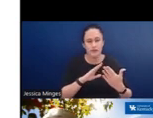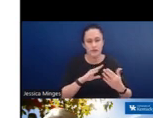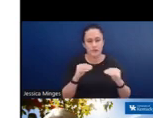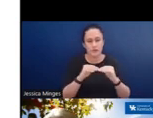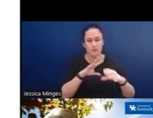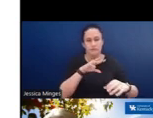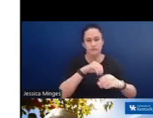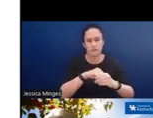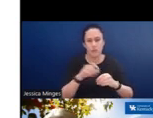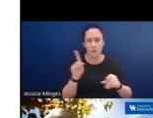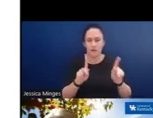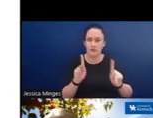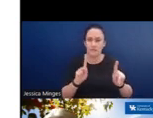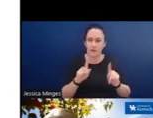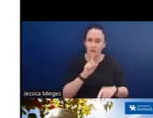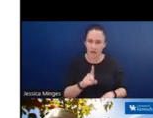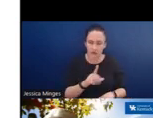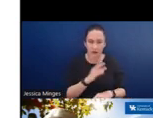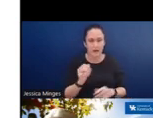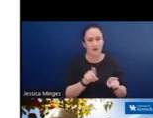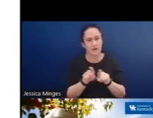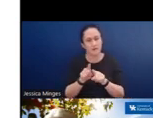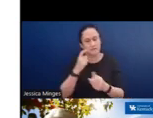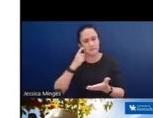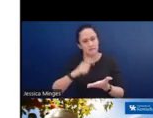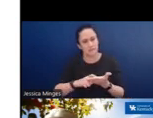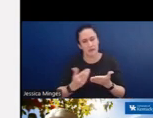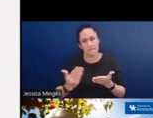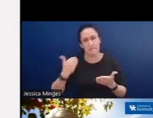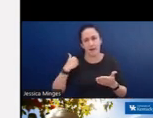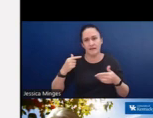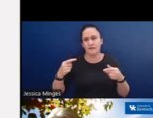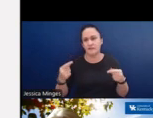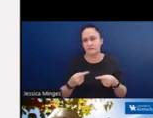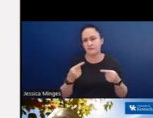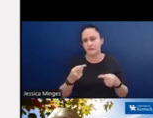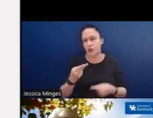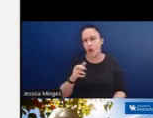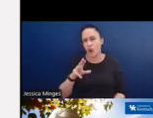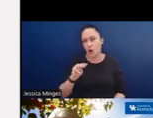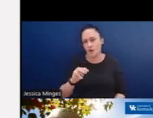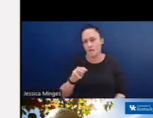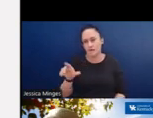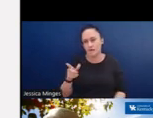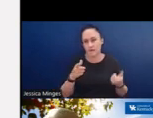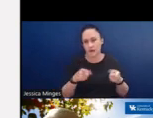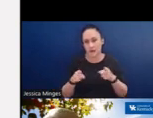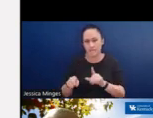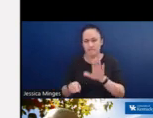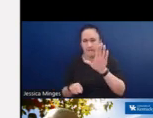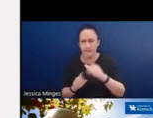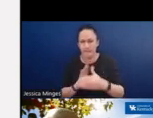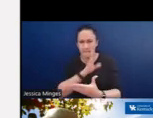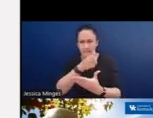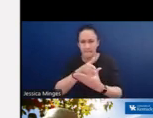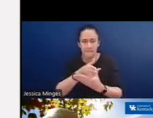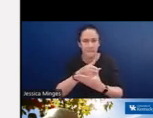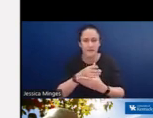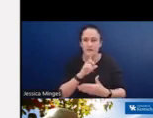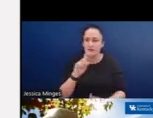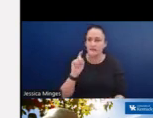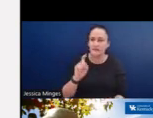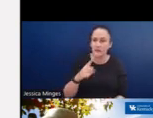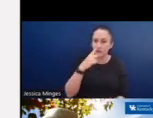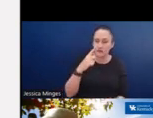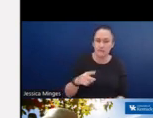be inclusive of where people are, and also to acknowledge the past harms that we've done. Dr. Feld, I'm Yeah. sorry. There's an ask. Could you